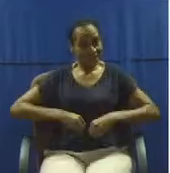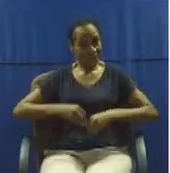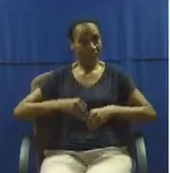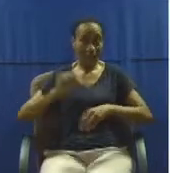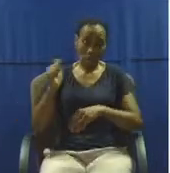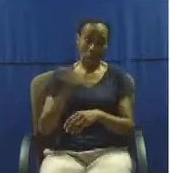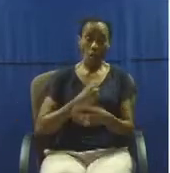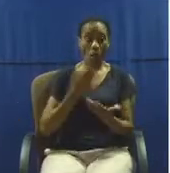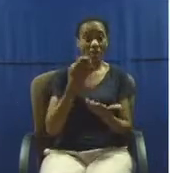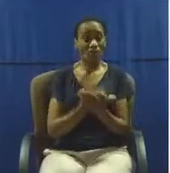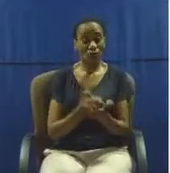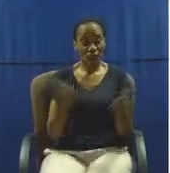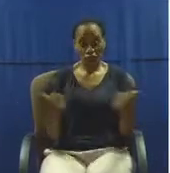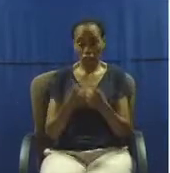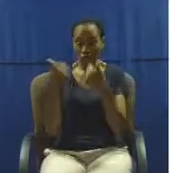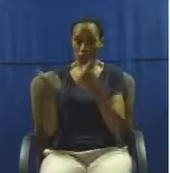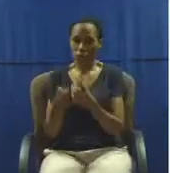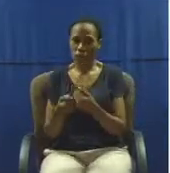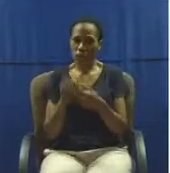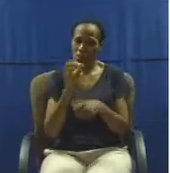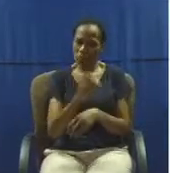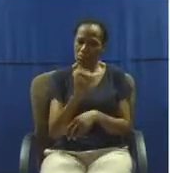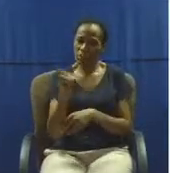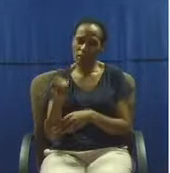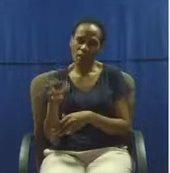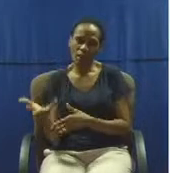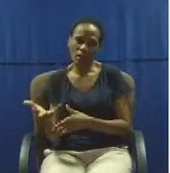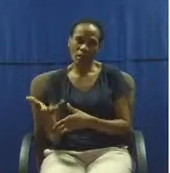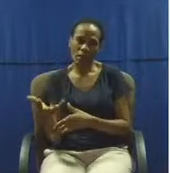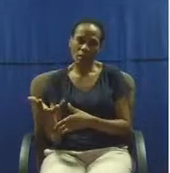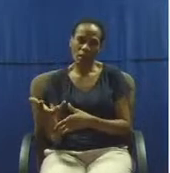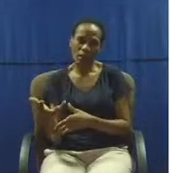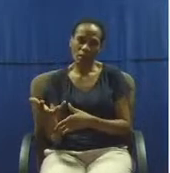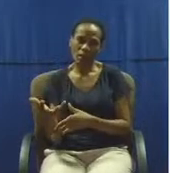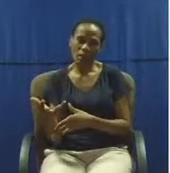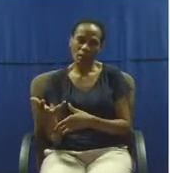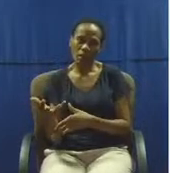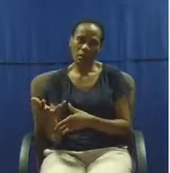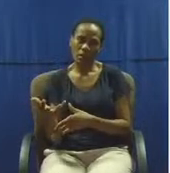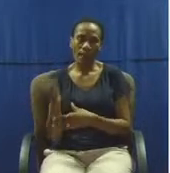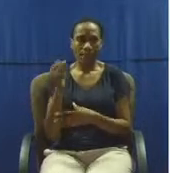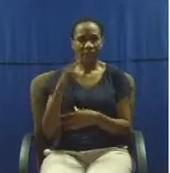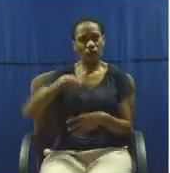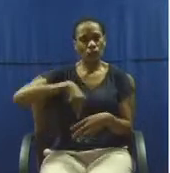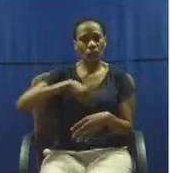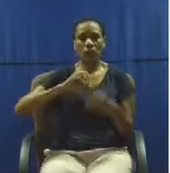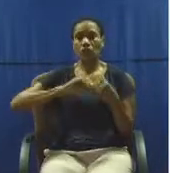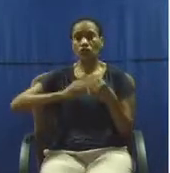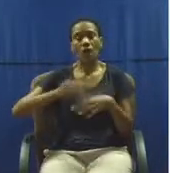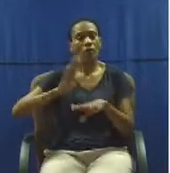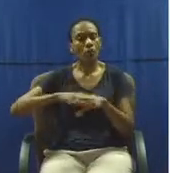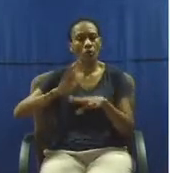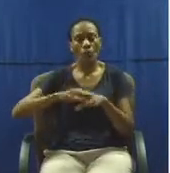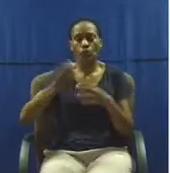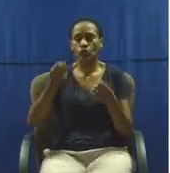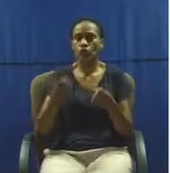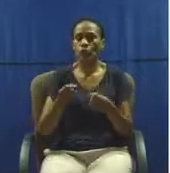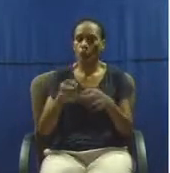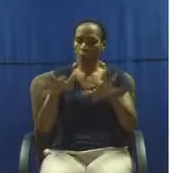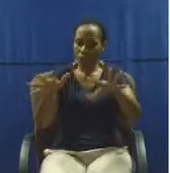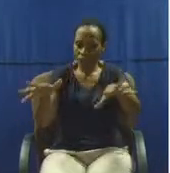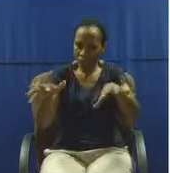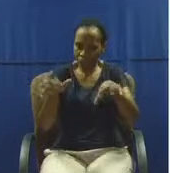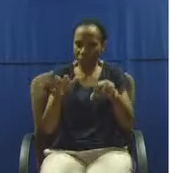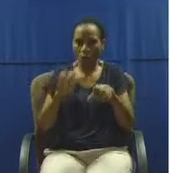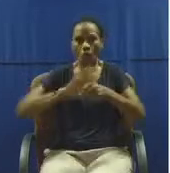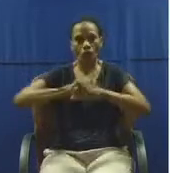by the measures that were implemented to contain the spread of the coronavirus as well as to